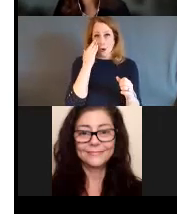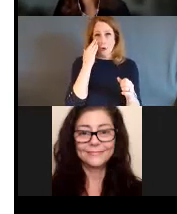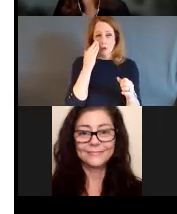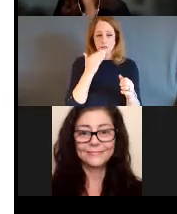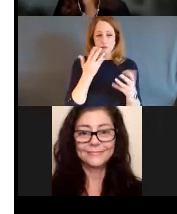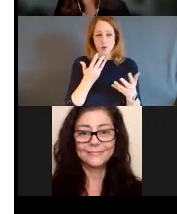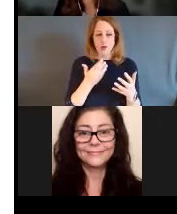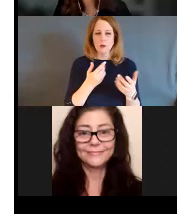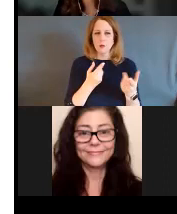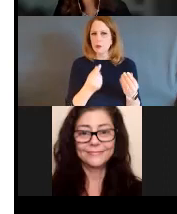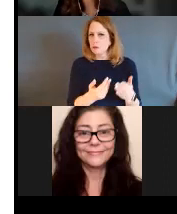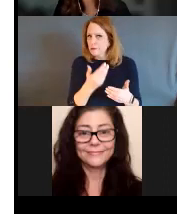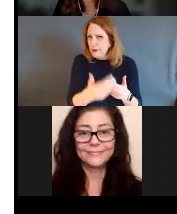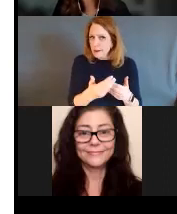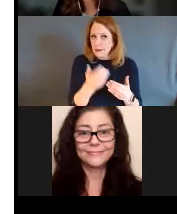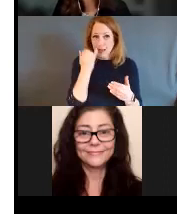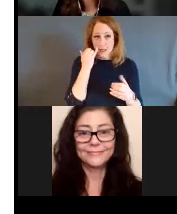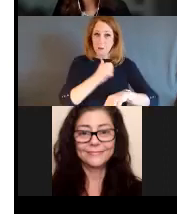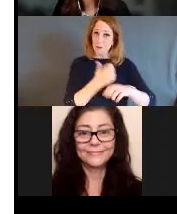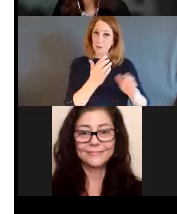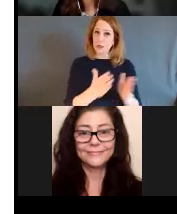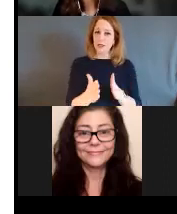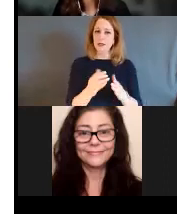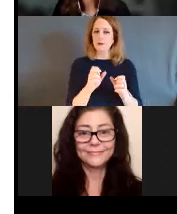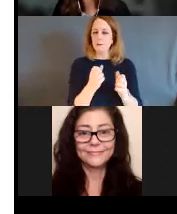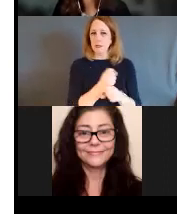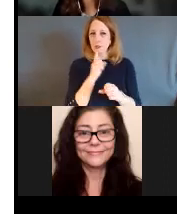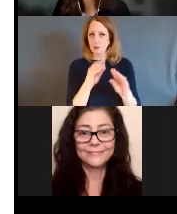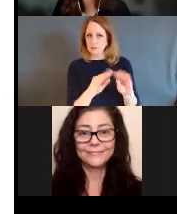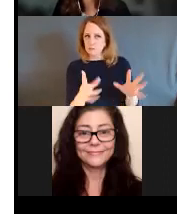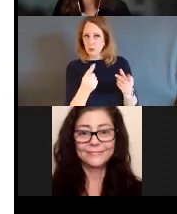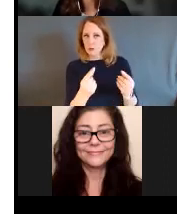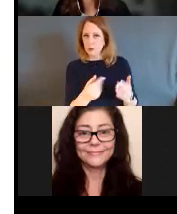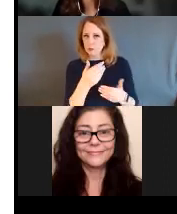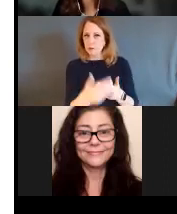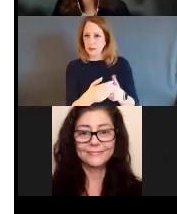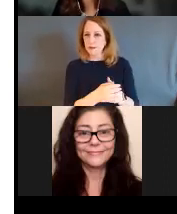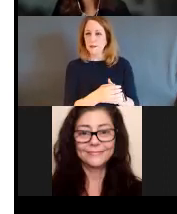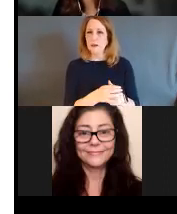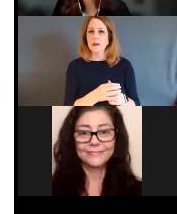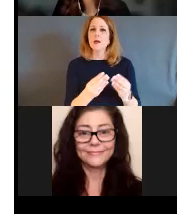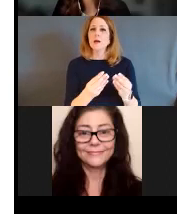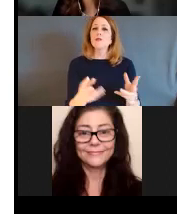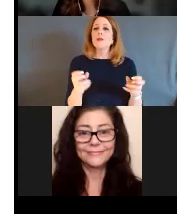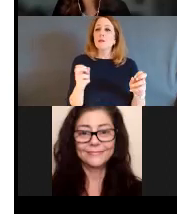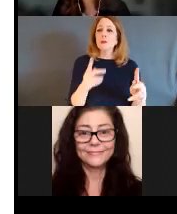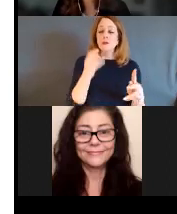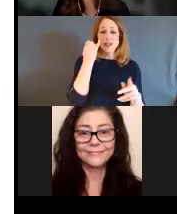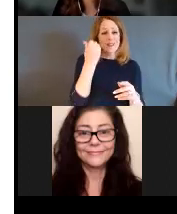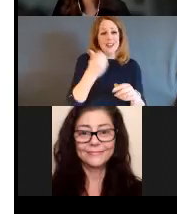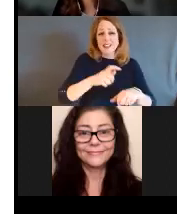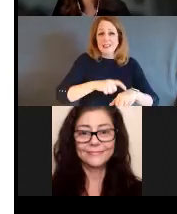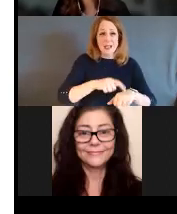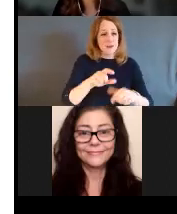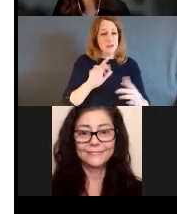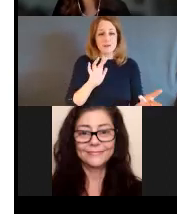in their plan if they've created one with you, and providing them with this opportunity that if they ever need to come and reach back out